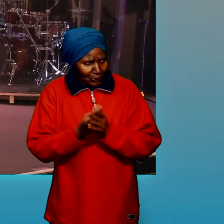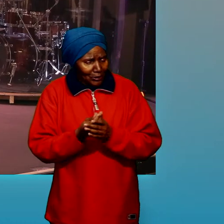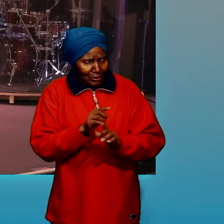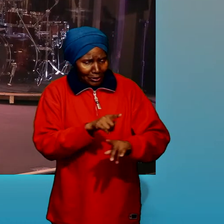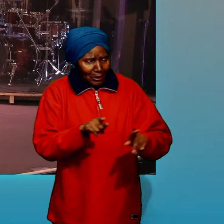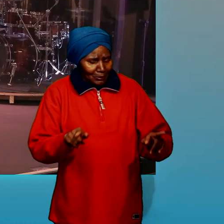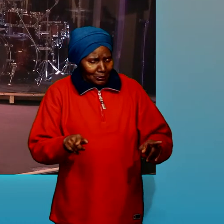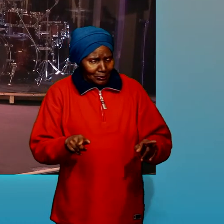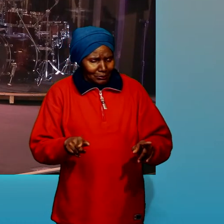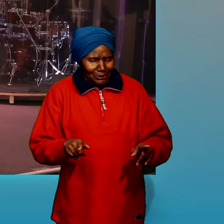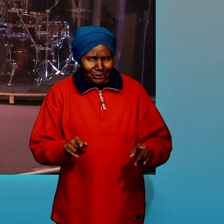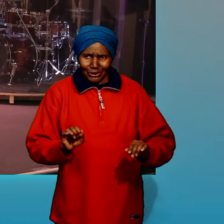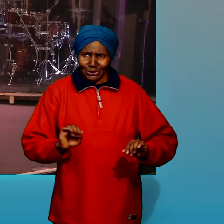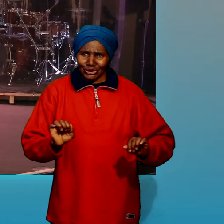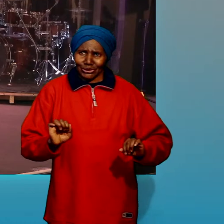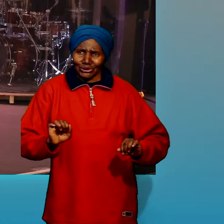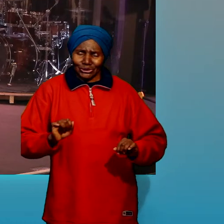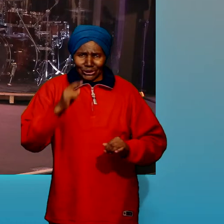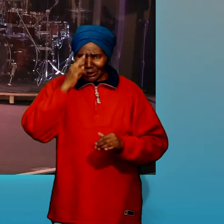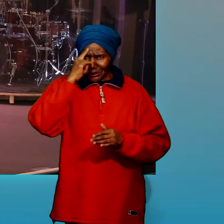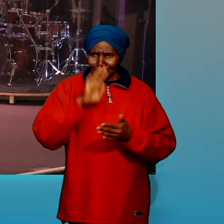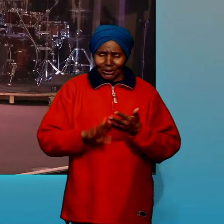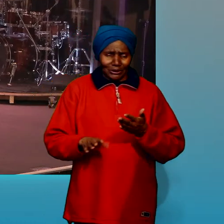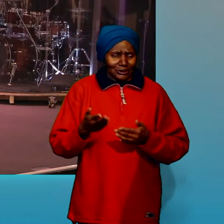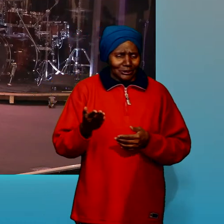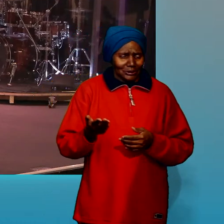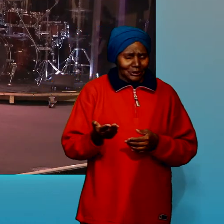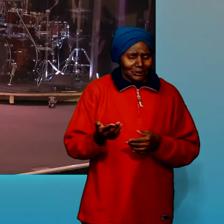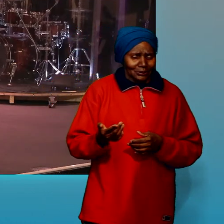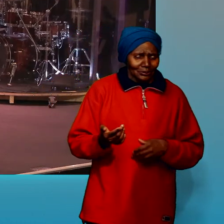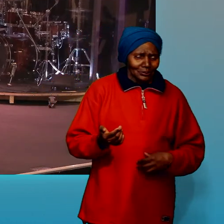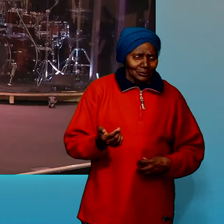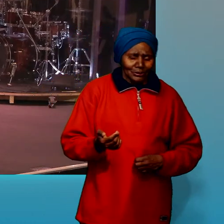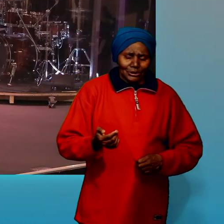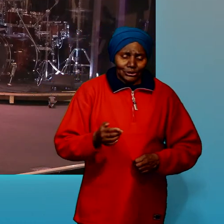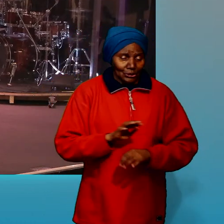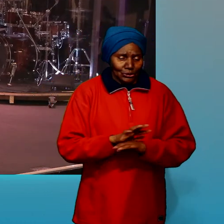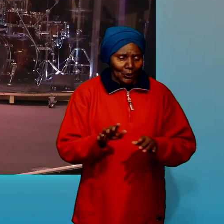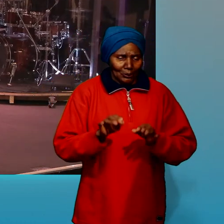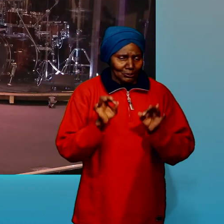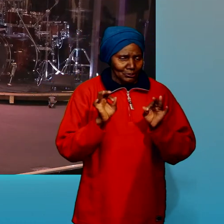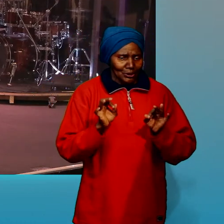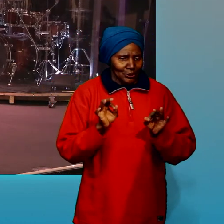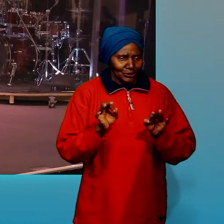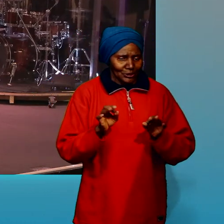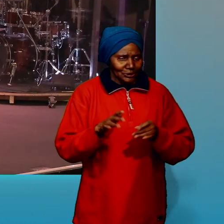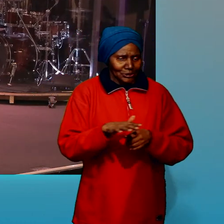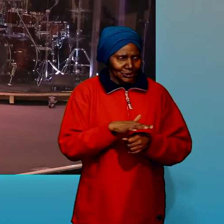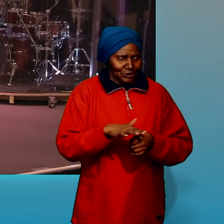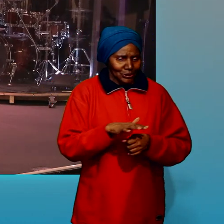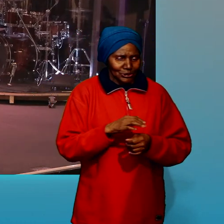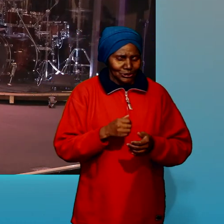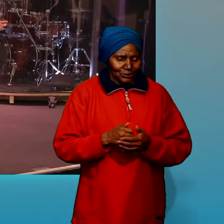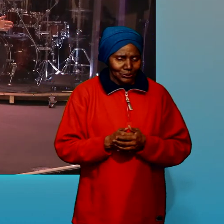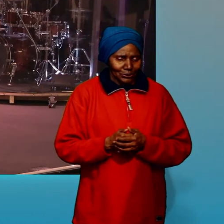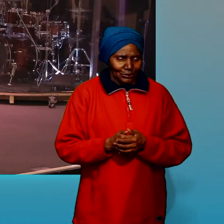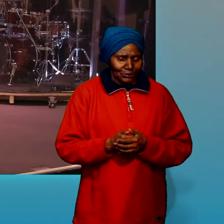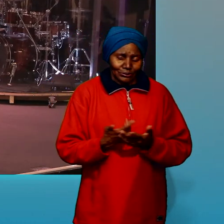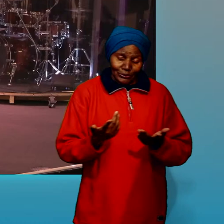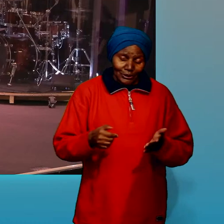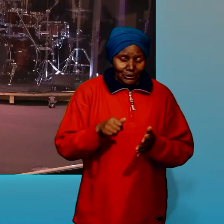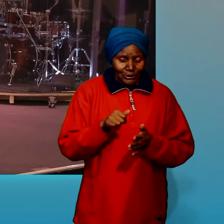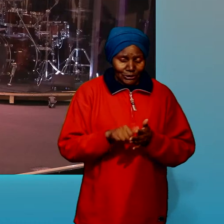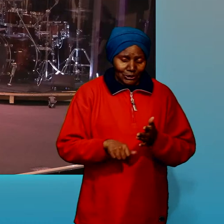the fullness of that promise yet. Not a perfect scenario to start discipling people in. And so they start their